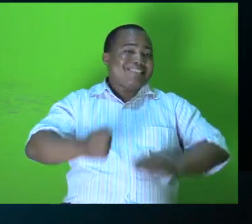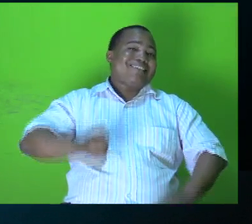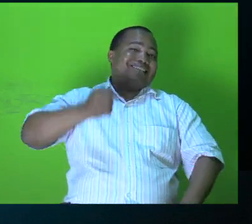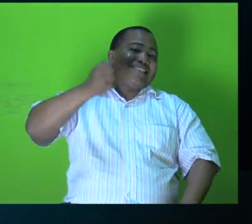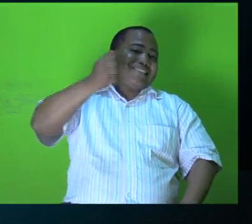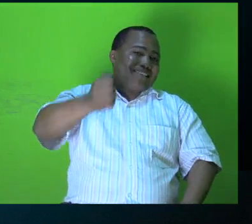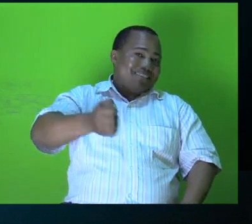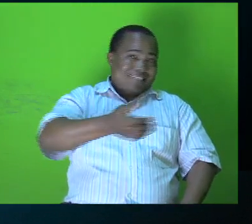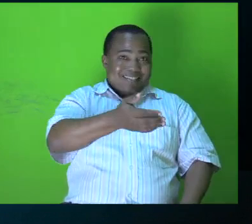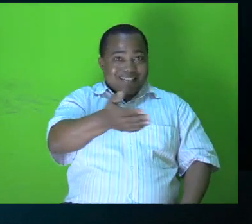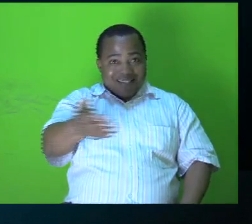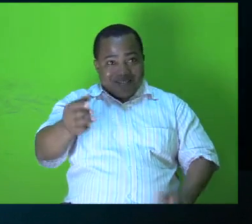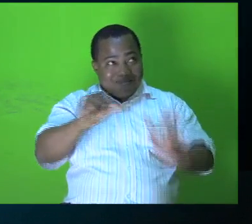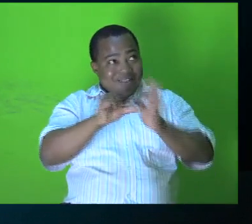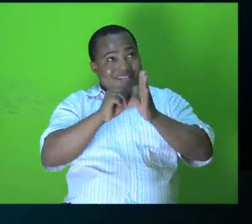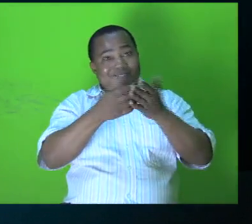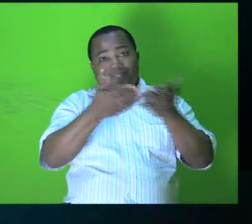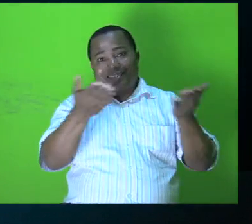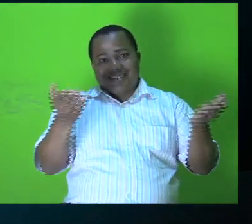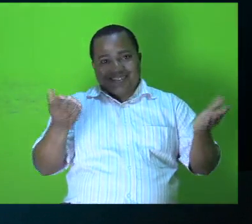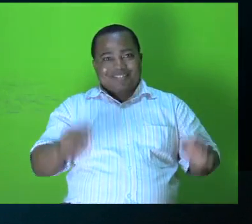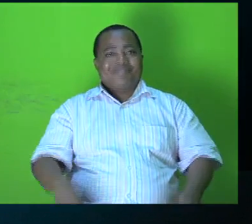stage, my dears?